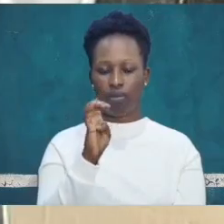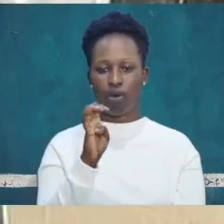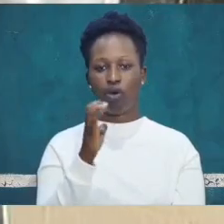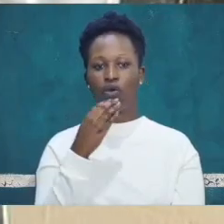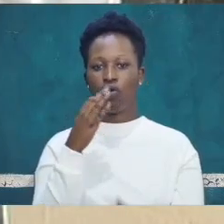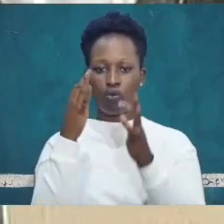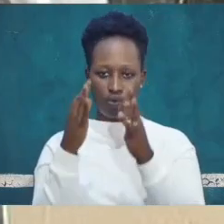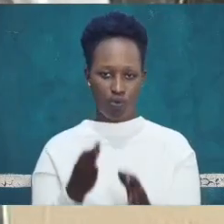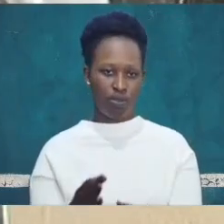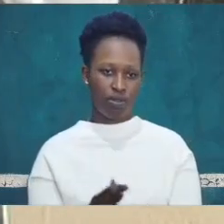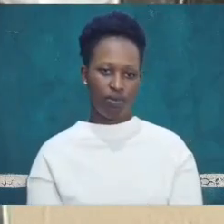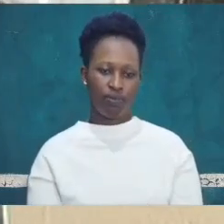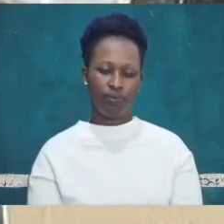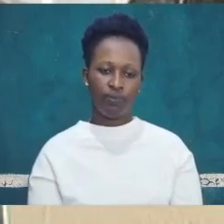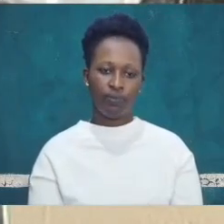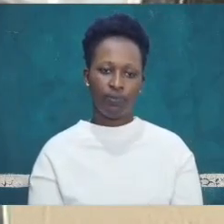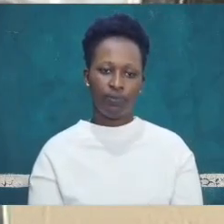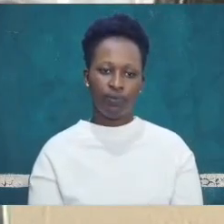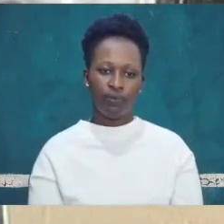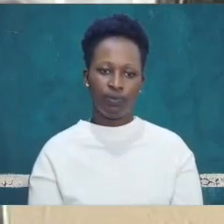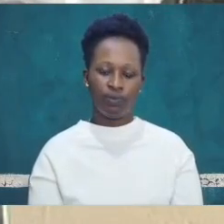non-biodegradable goods.